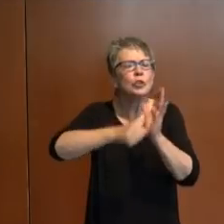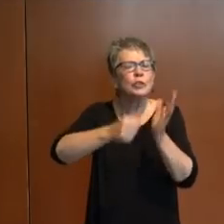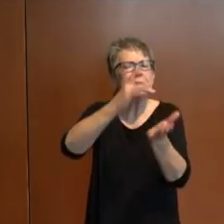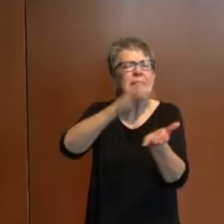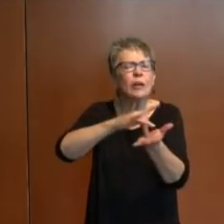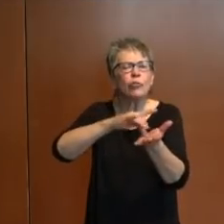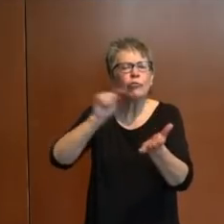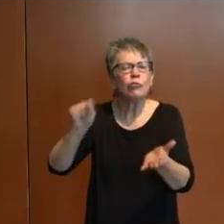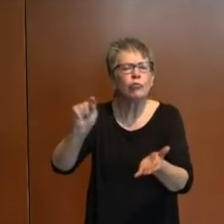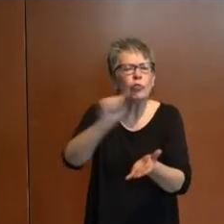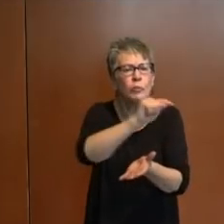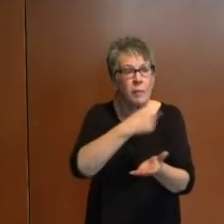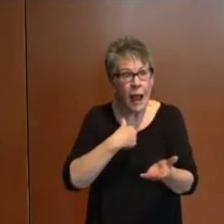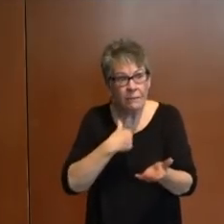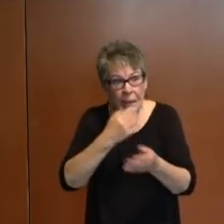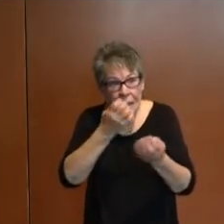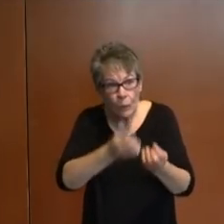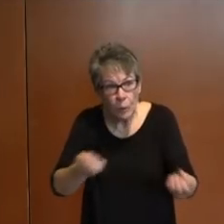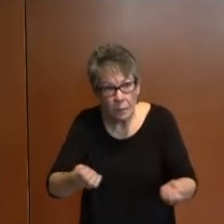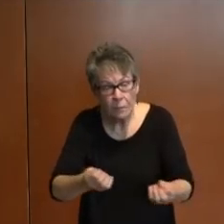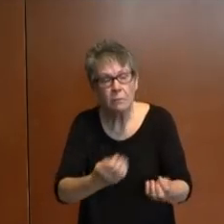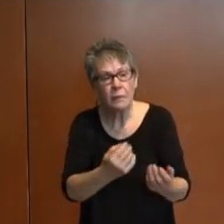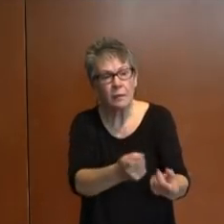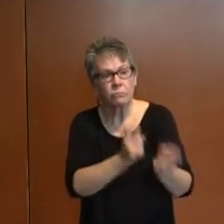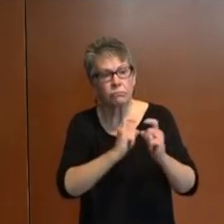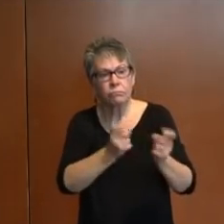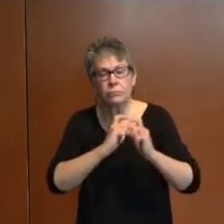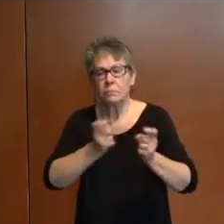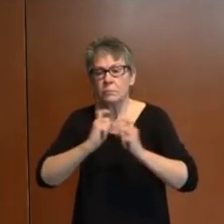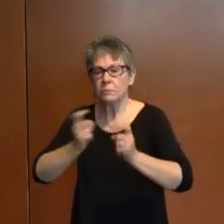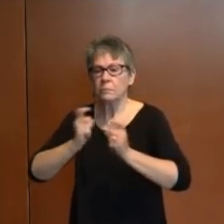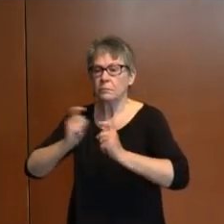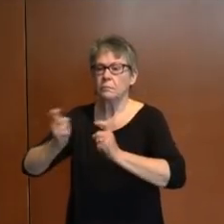notice, is another source. And if I have any more